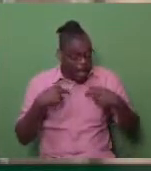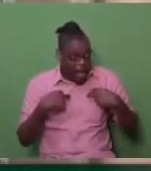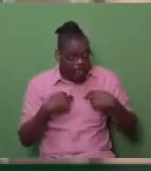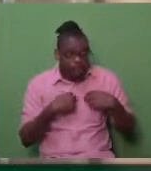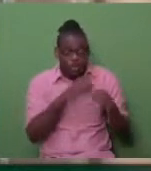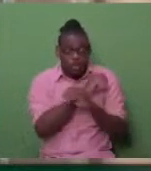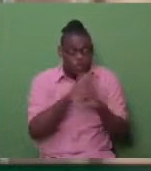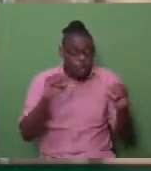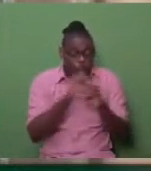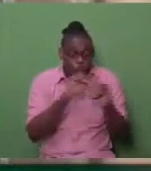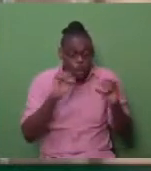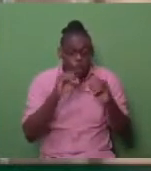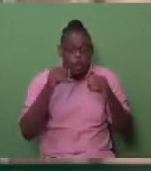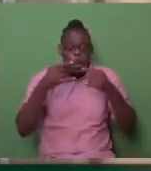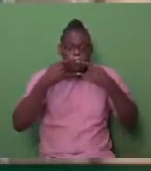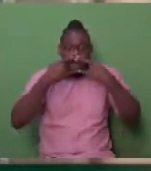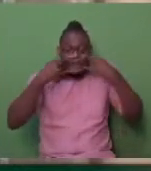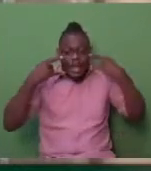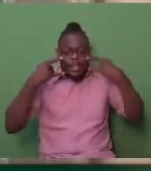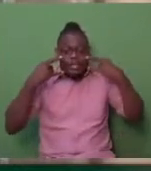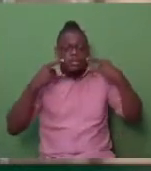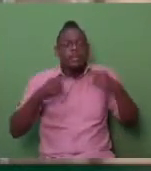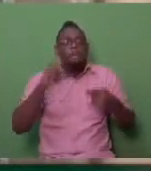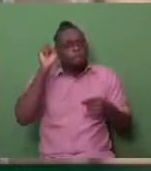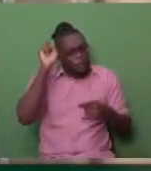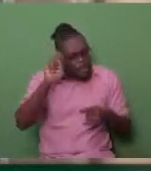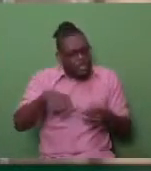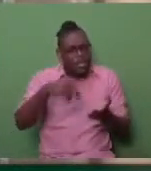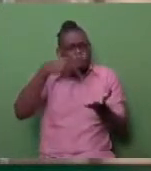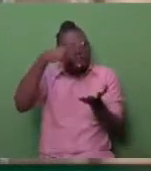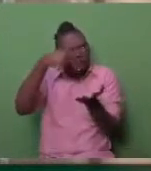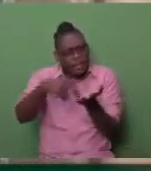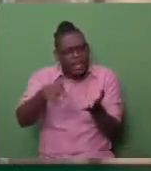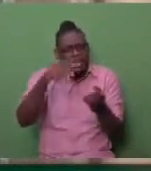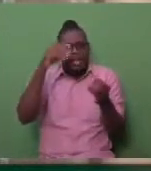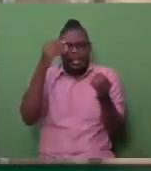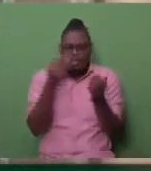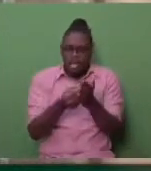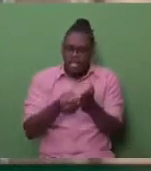fines. I think, again,